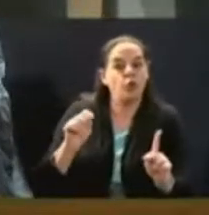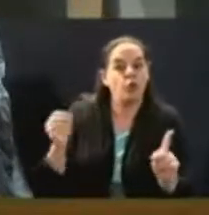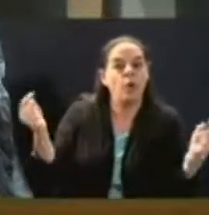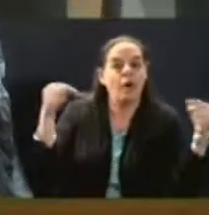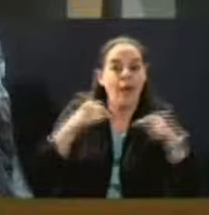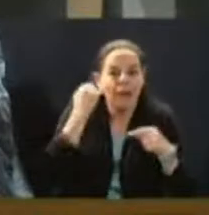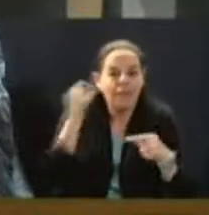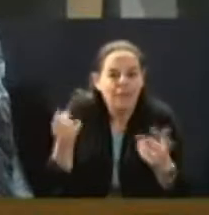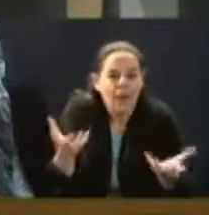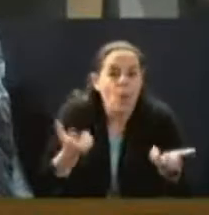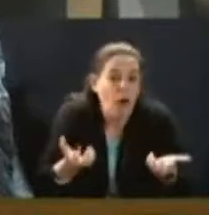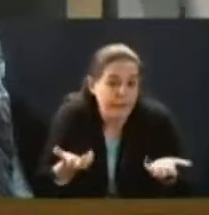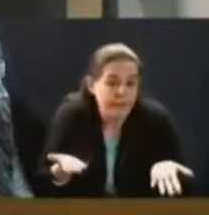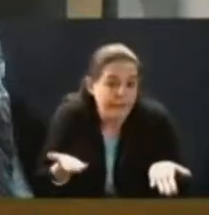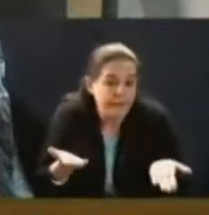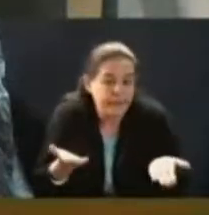it.